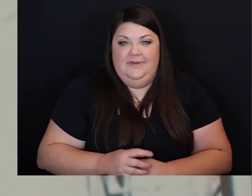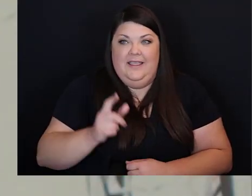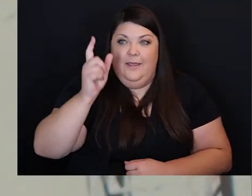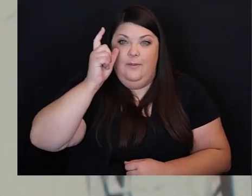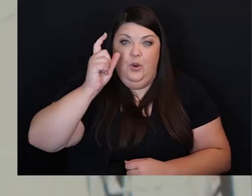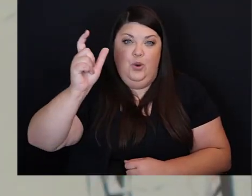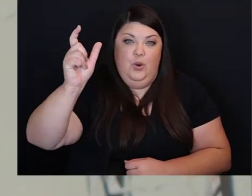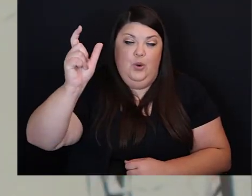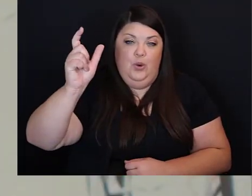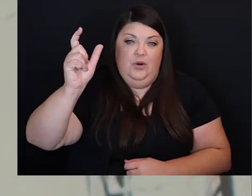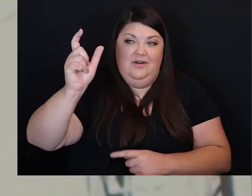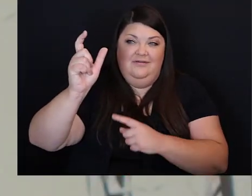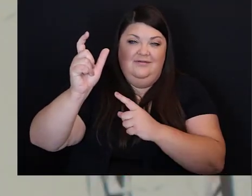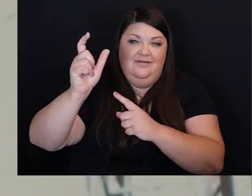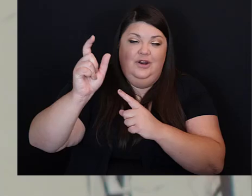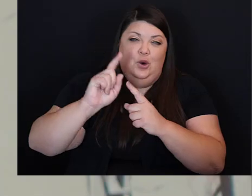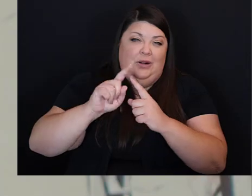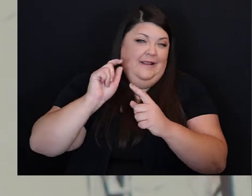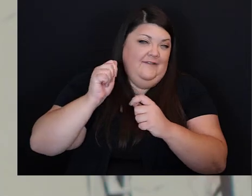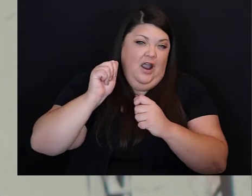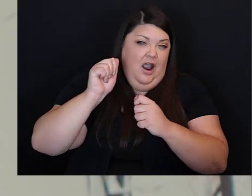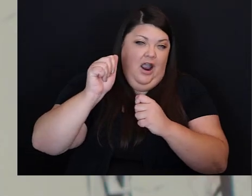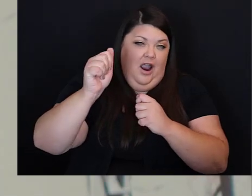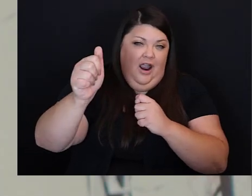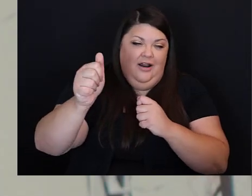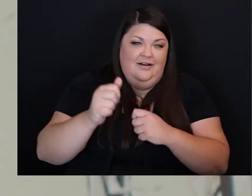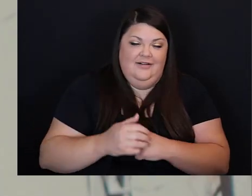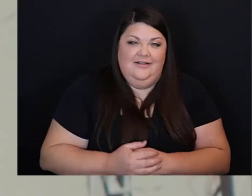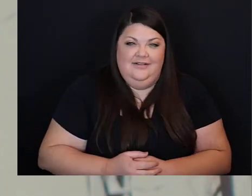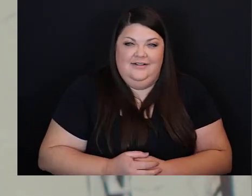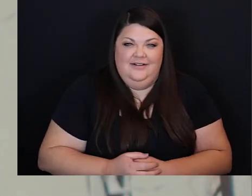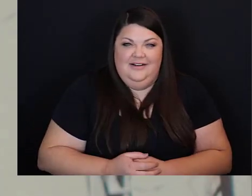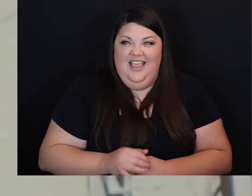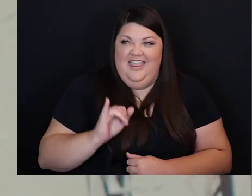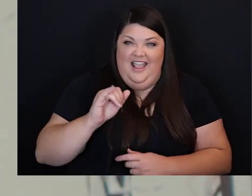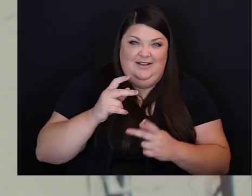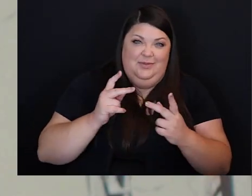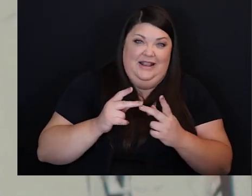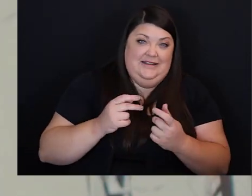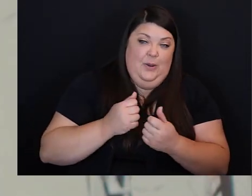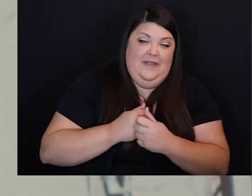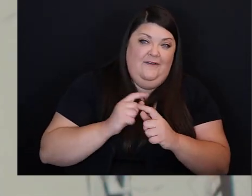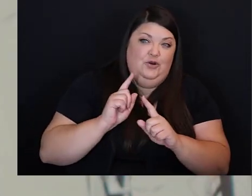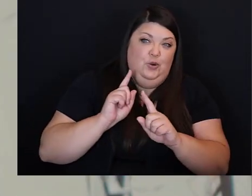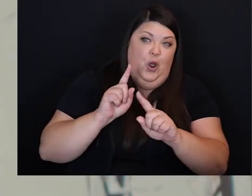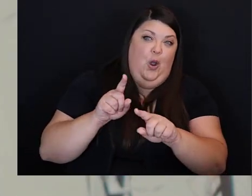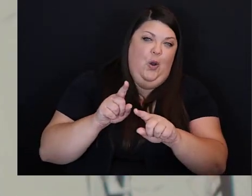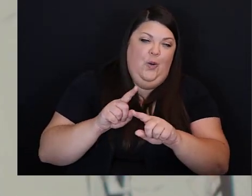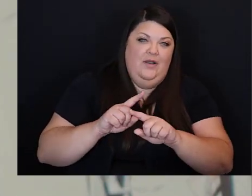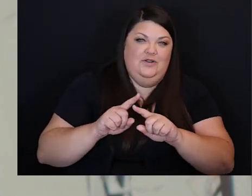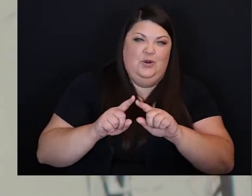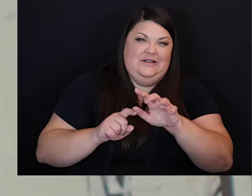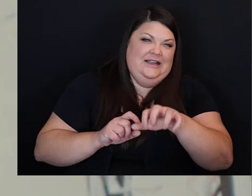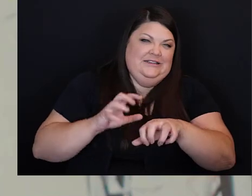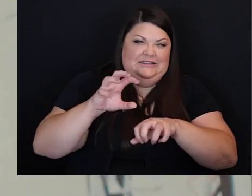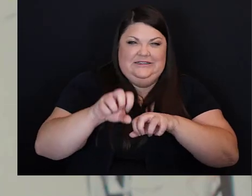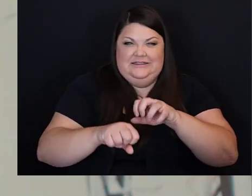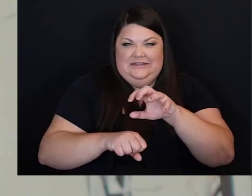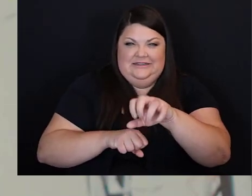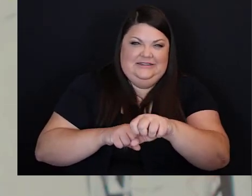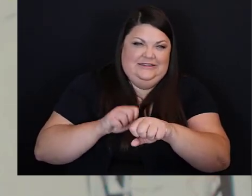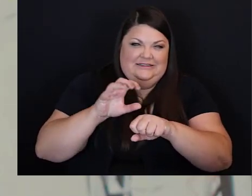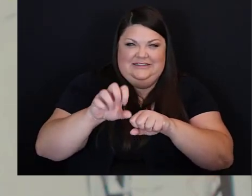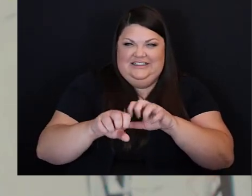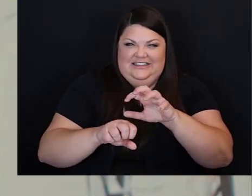the moon is really far away and someplace that I would love to go to. So it was really like trying to get to